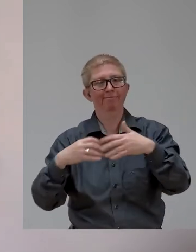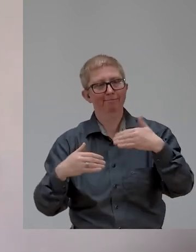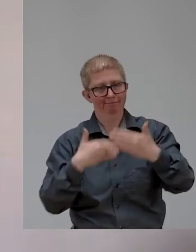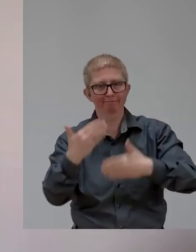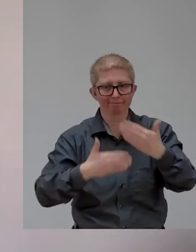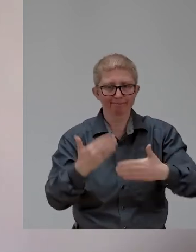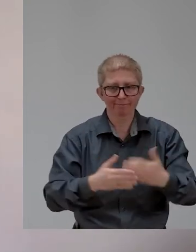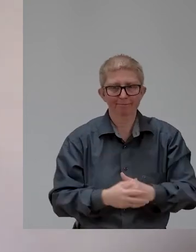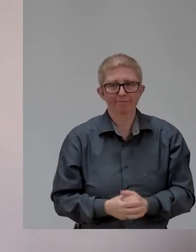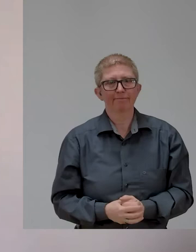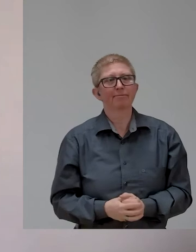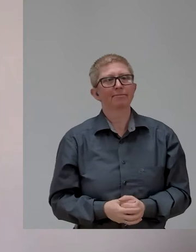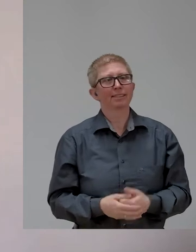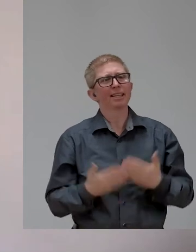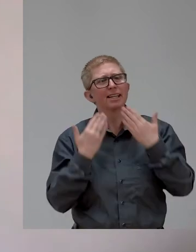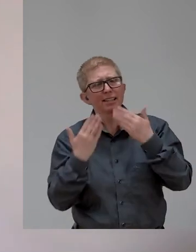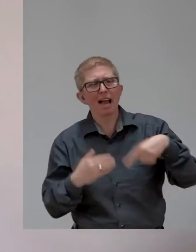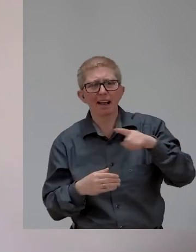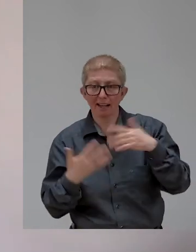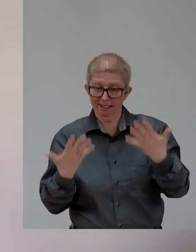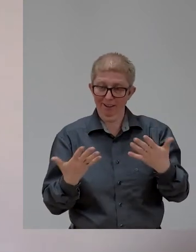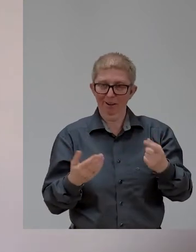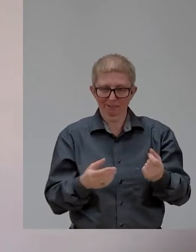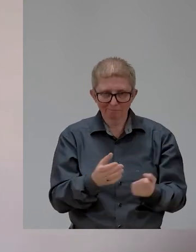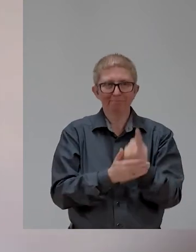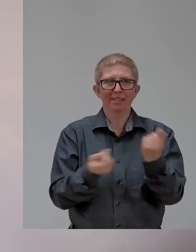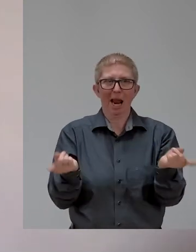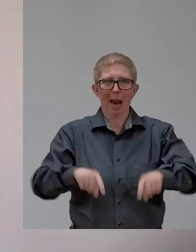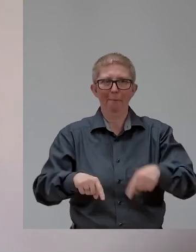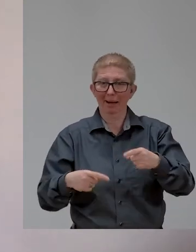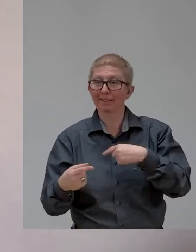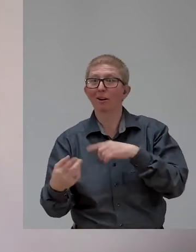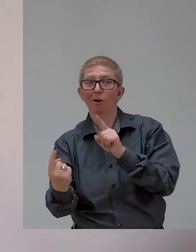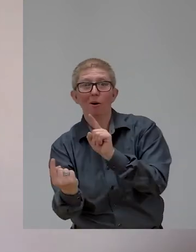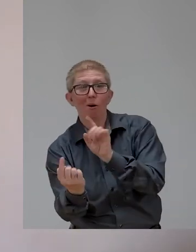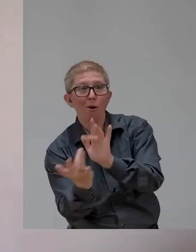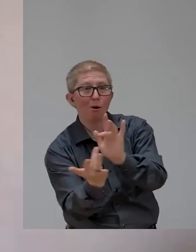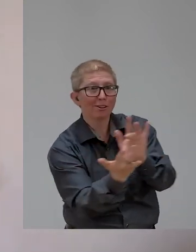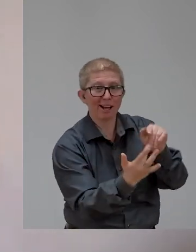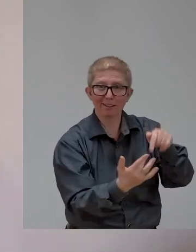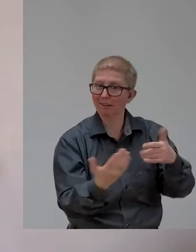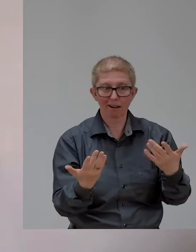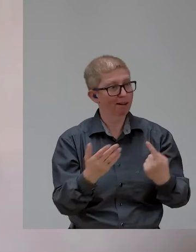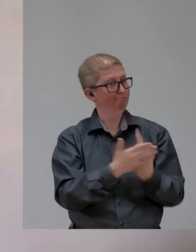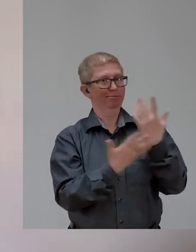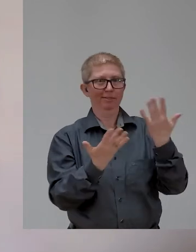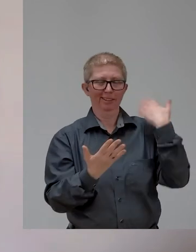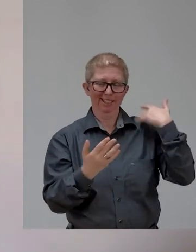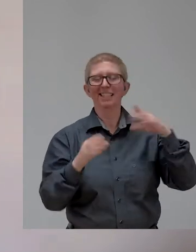happen because we were able to make connections through Zero Project. And it wasn't